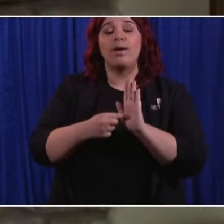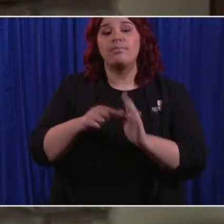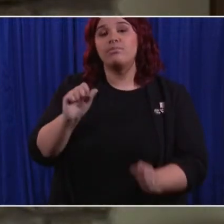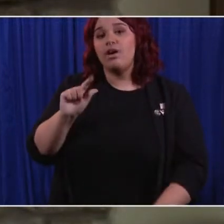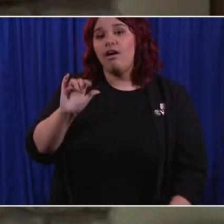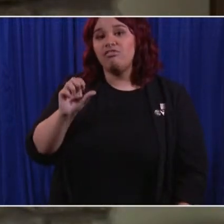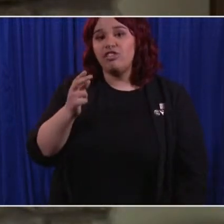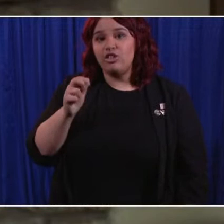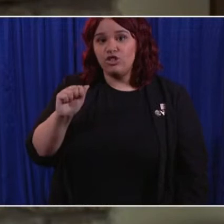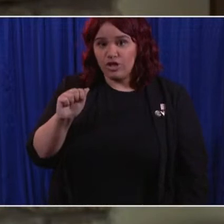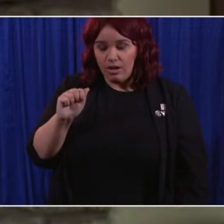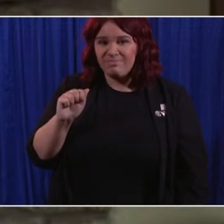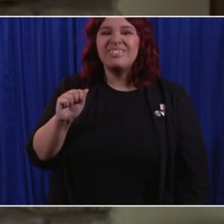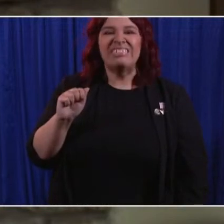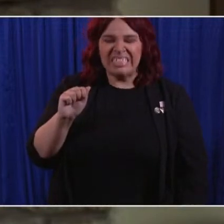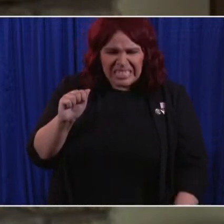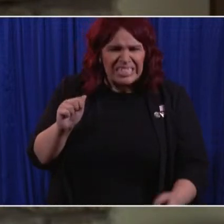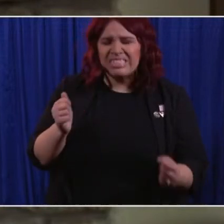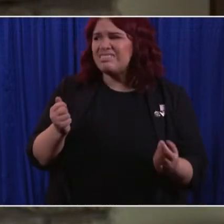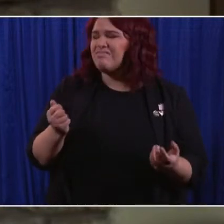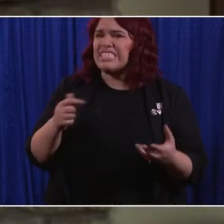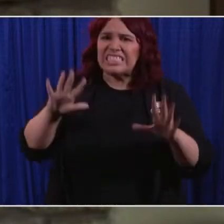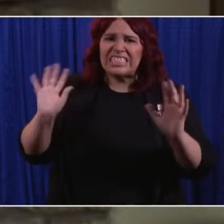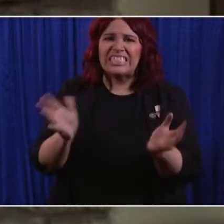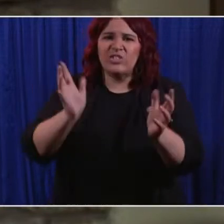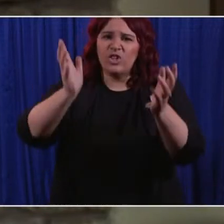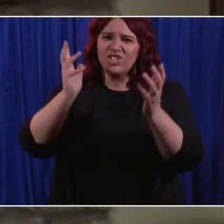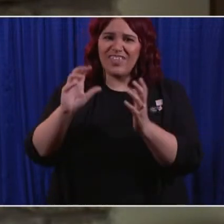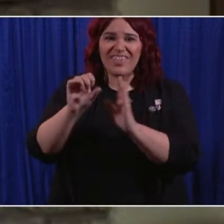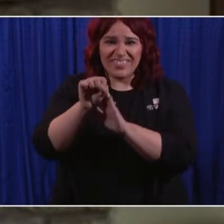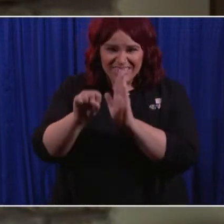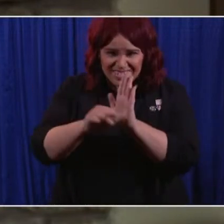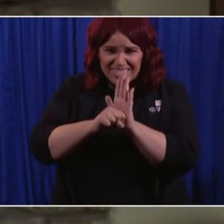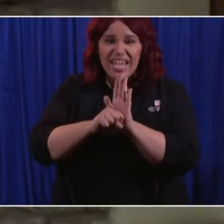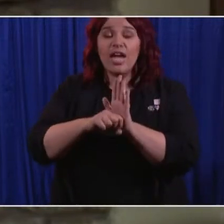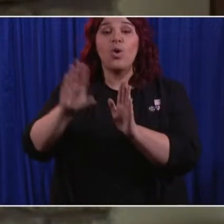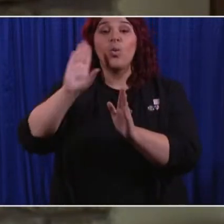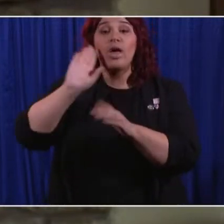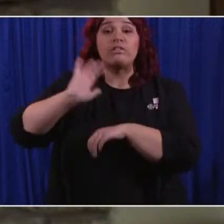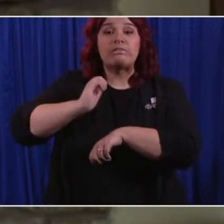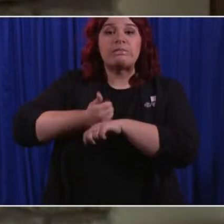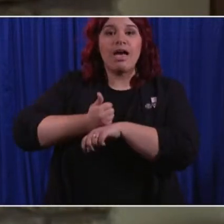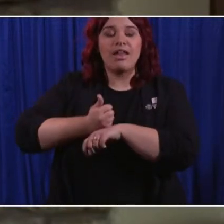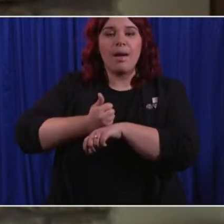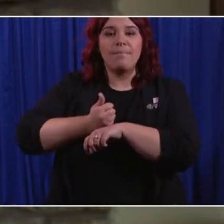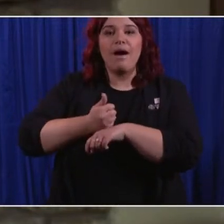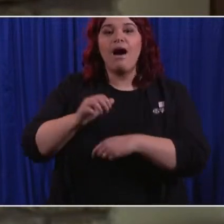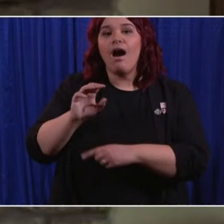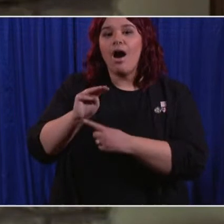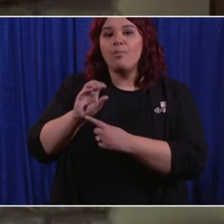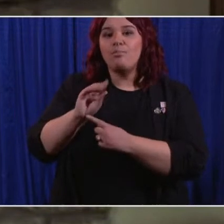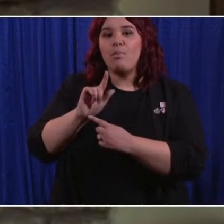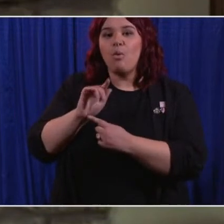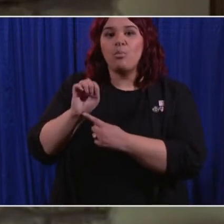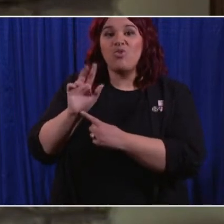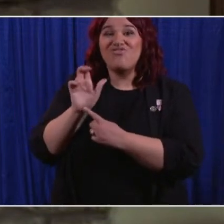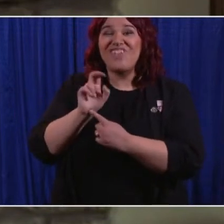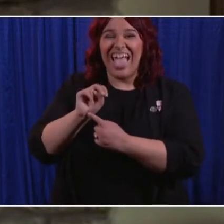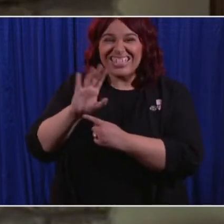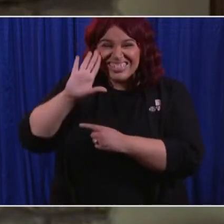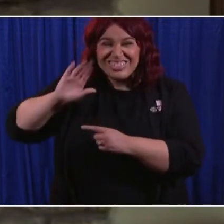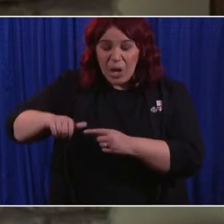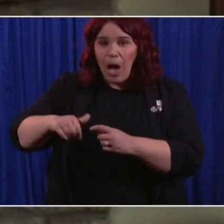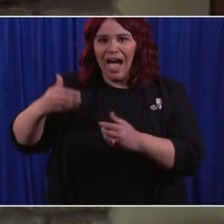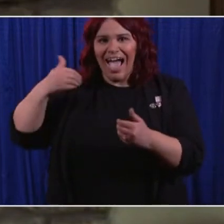wants the state to help bring about a vaccine bus that would go into Black neighborhoods block by